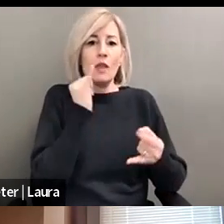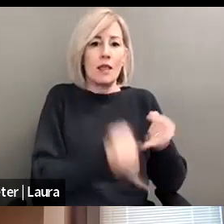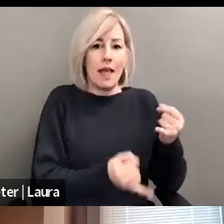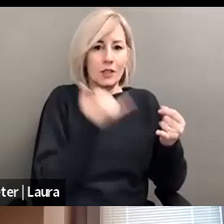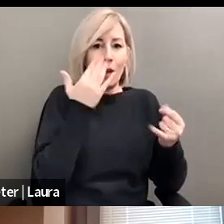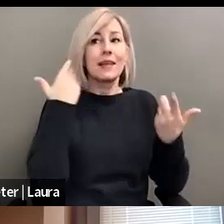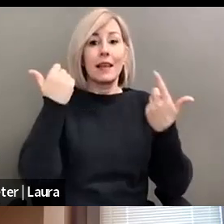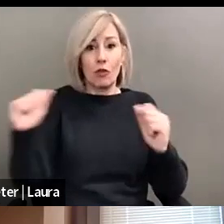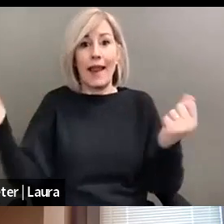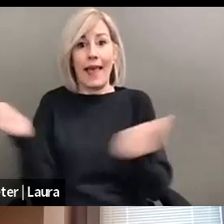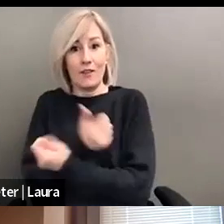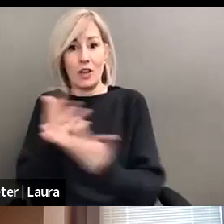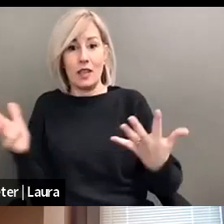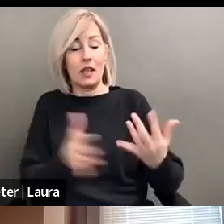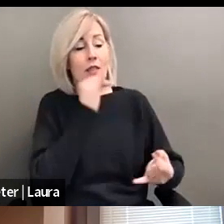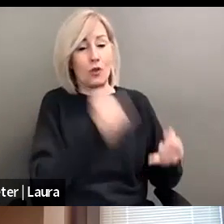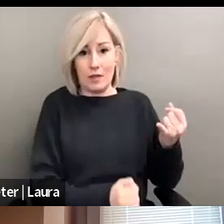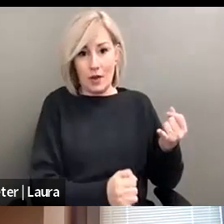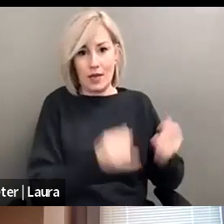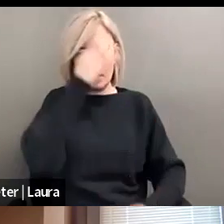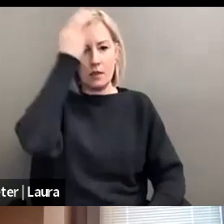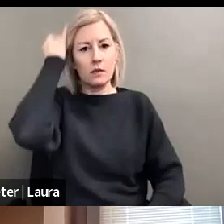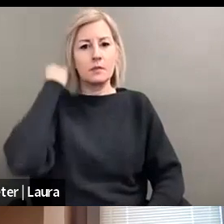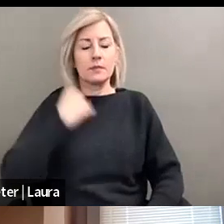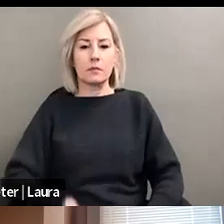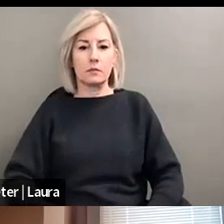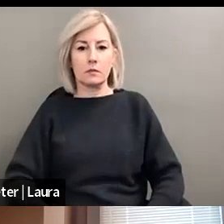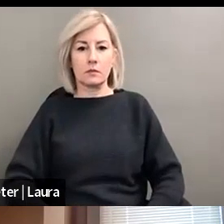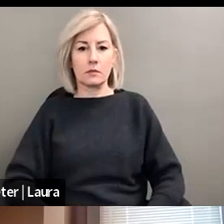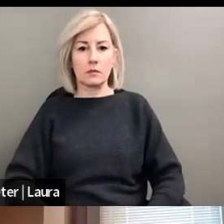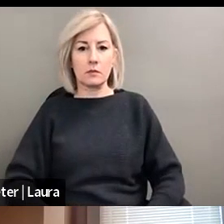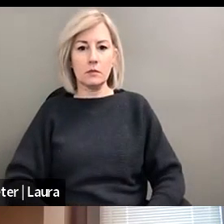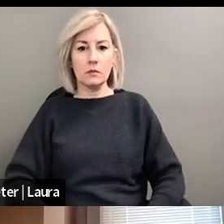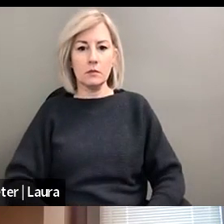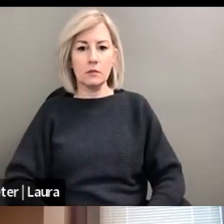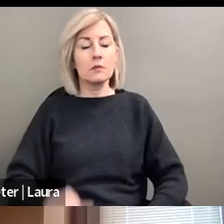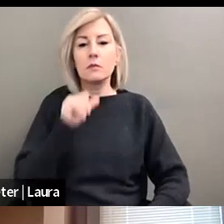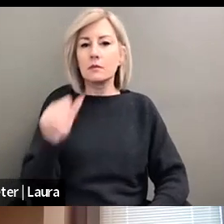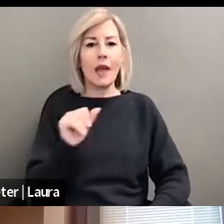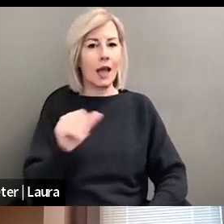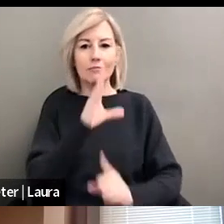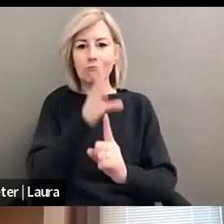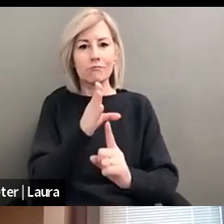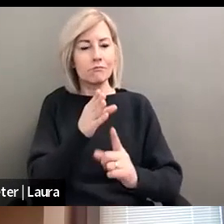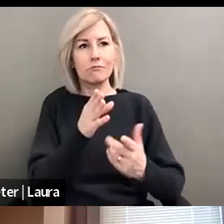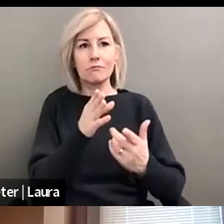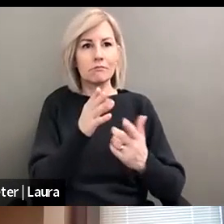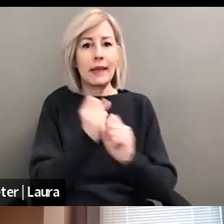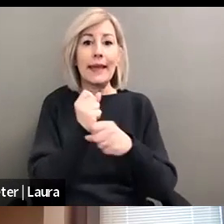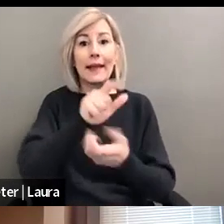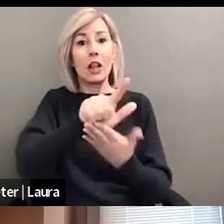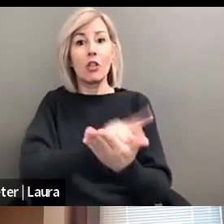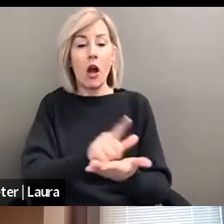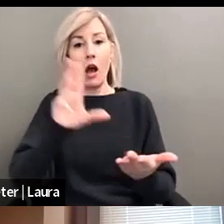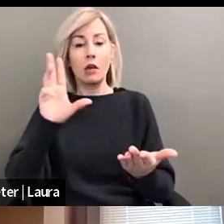tried anything and they're at the end of their rope. So it's not all, directed into going to making legislation,